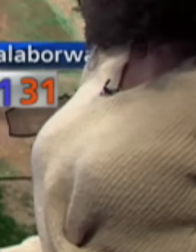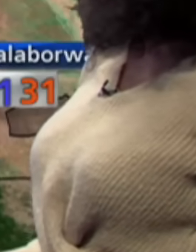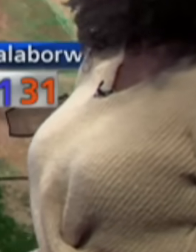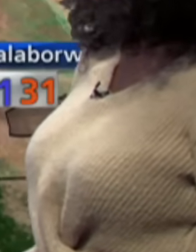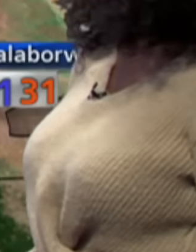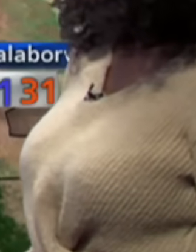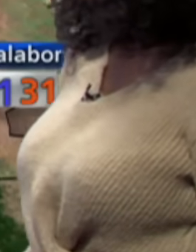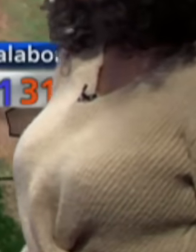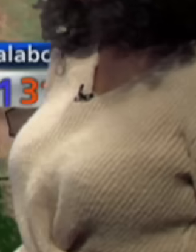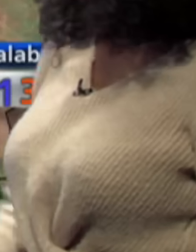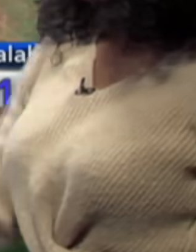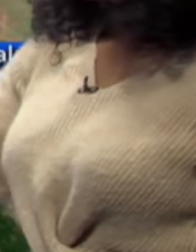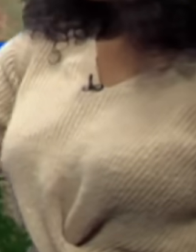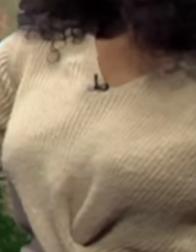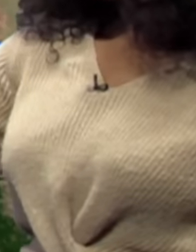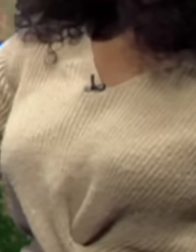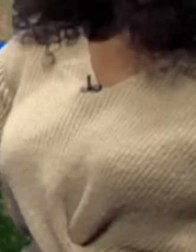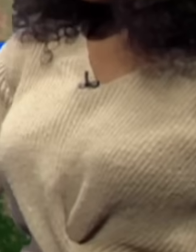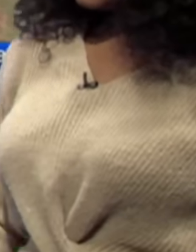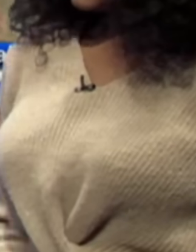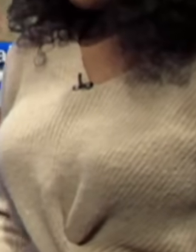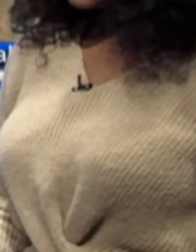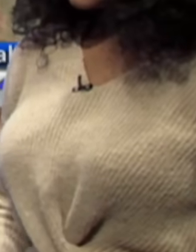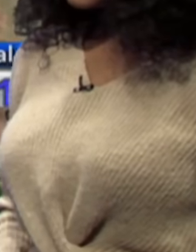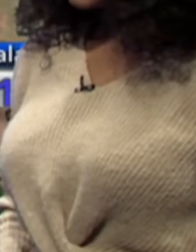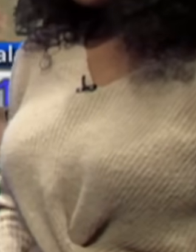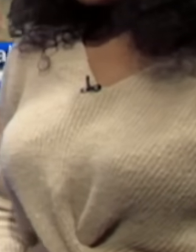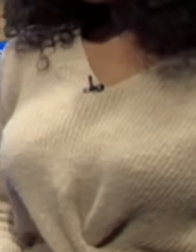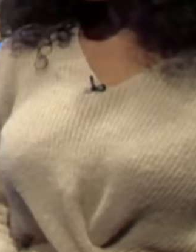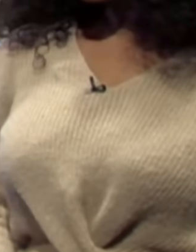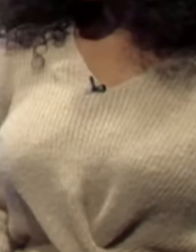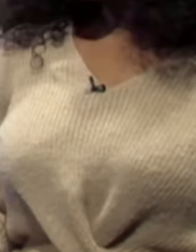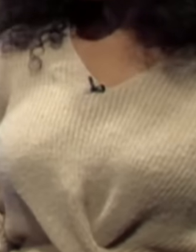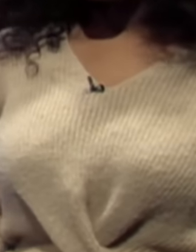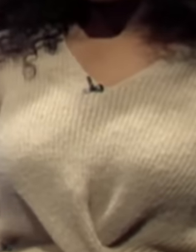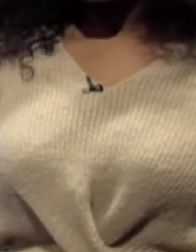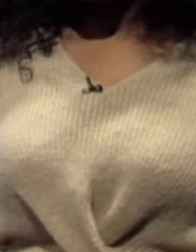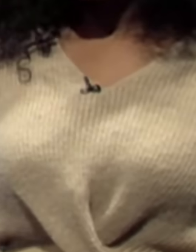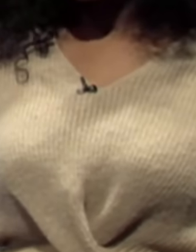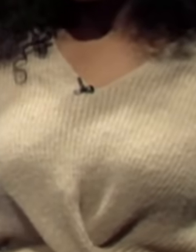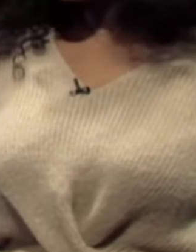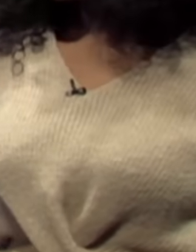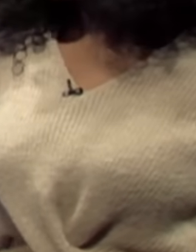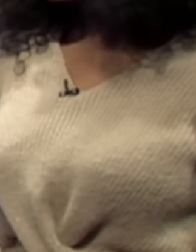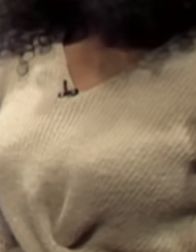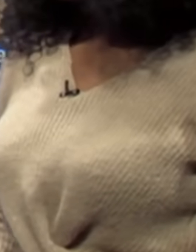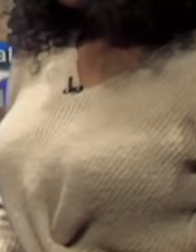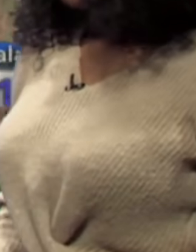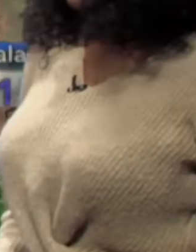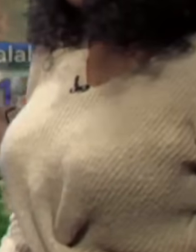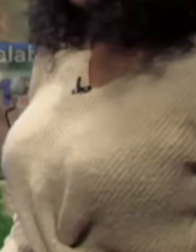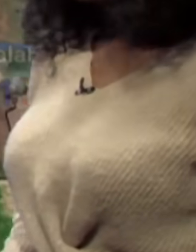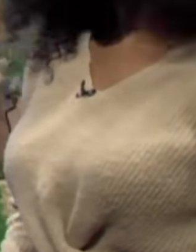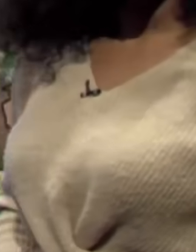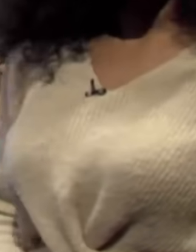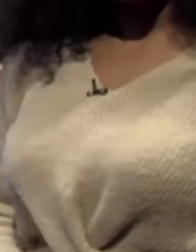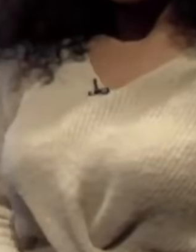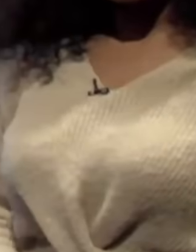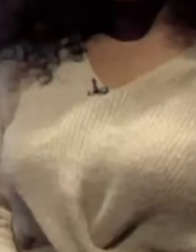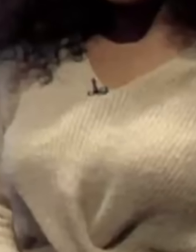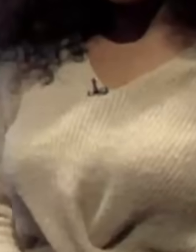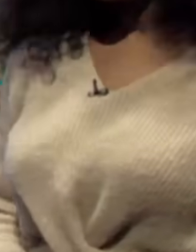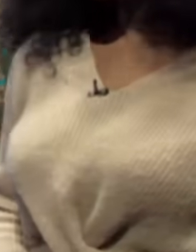di le 30. Fa re lebelela Polokwane le teng go tla nna tsididi mo mosong ka digata di le 7 go ya go di le 26, Bela-Bela le teng